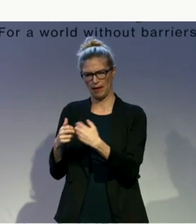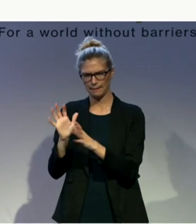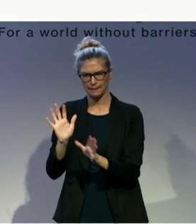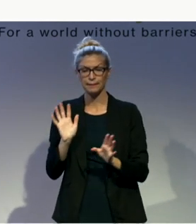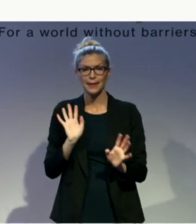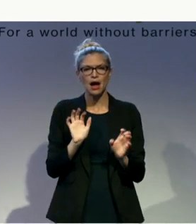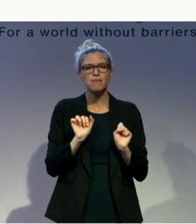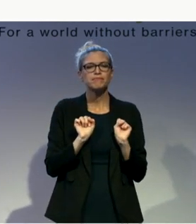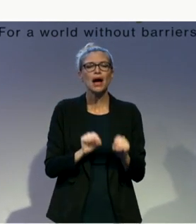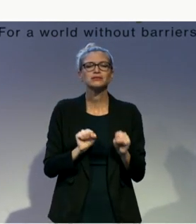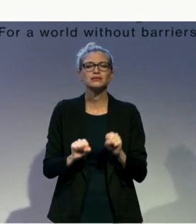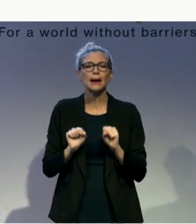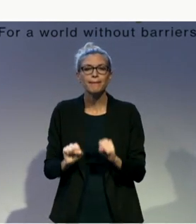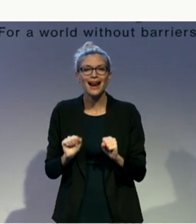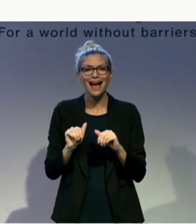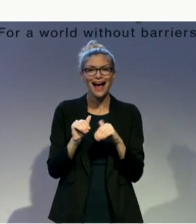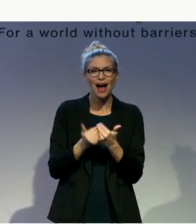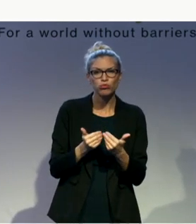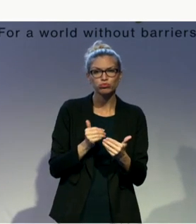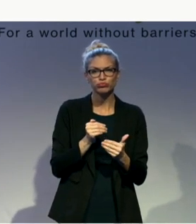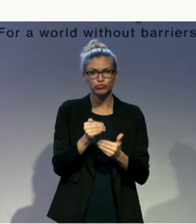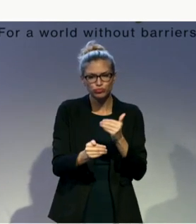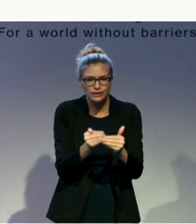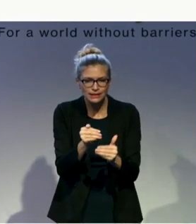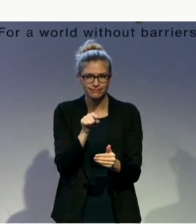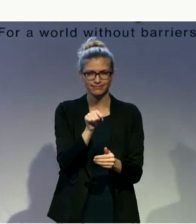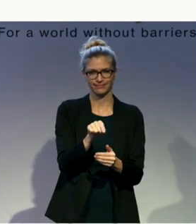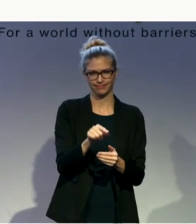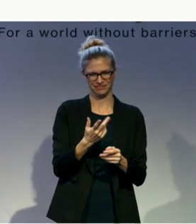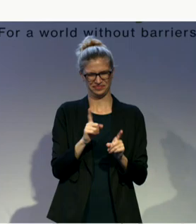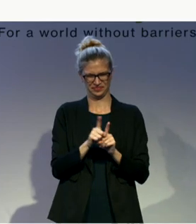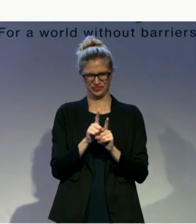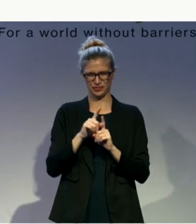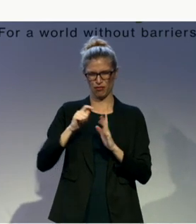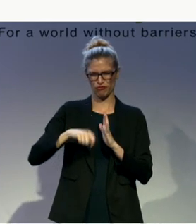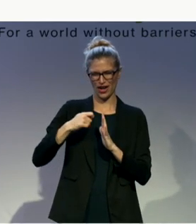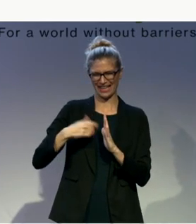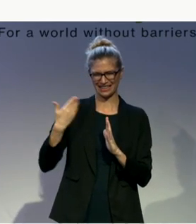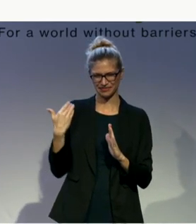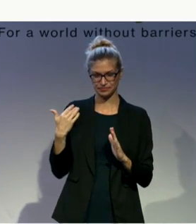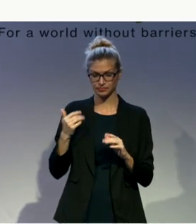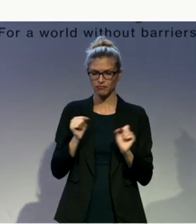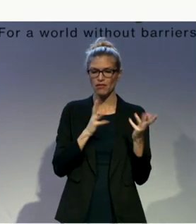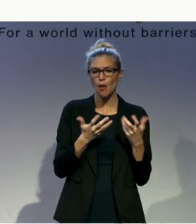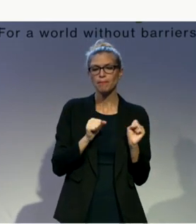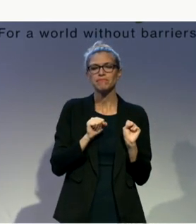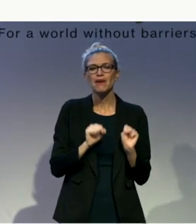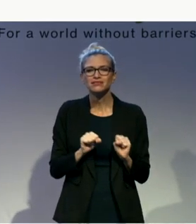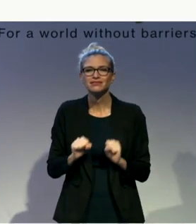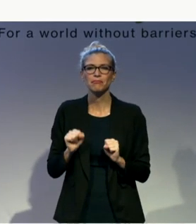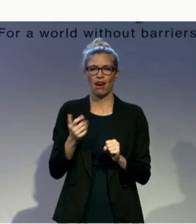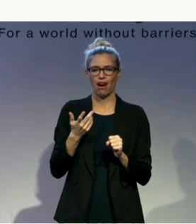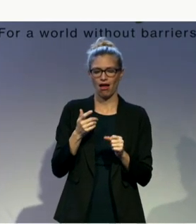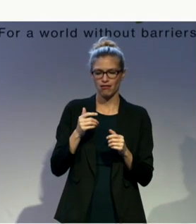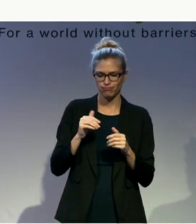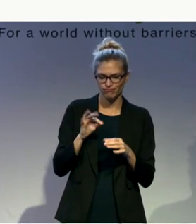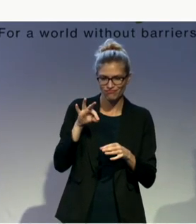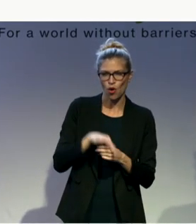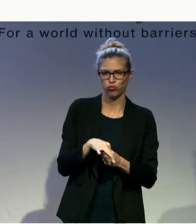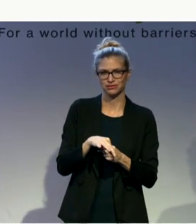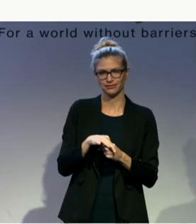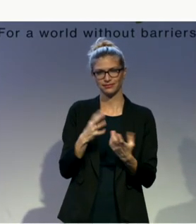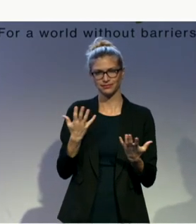called Enable the Vote, and the result was that 80% actually went to give